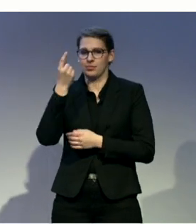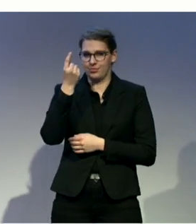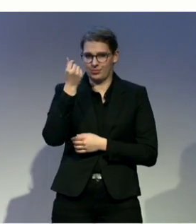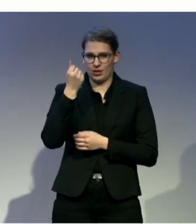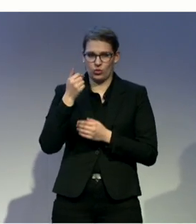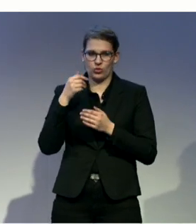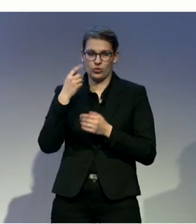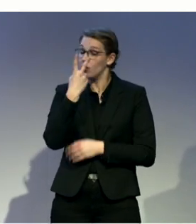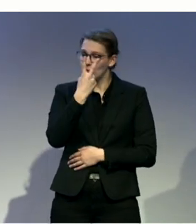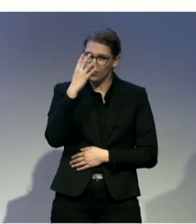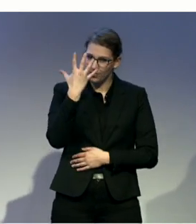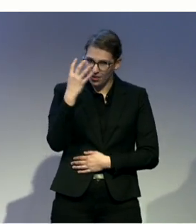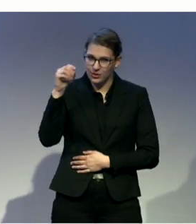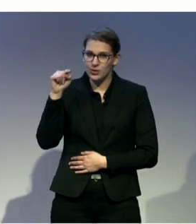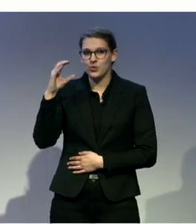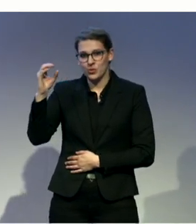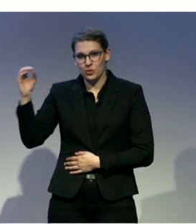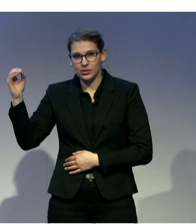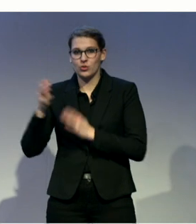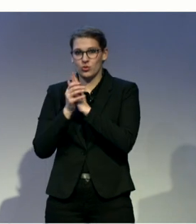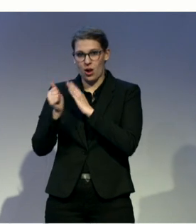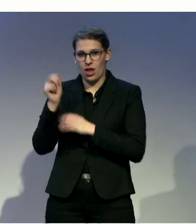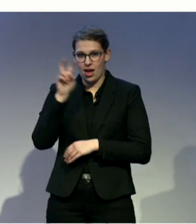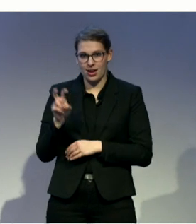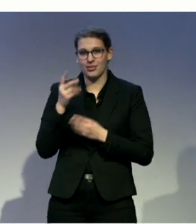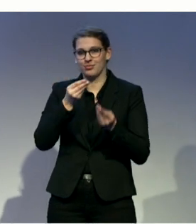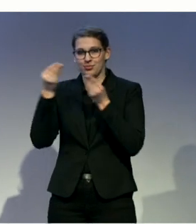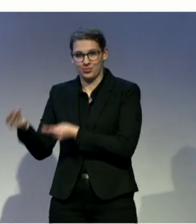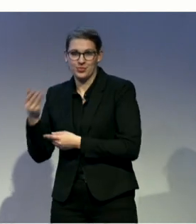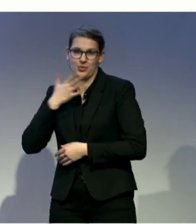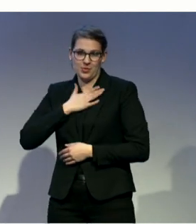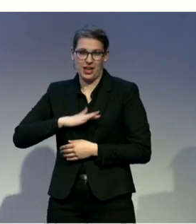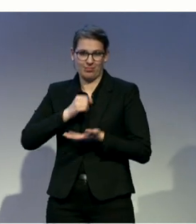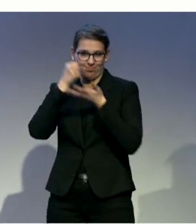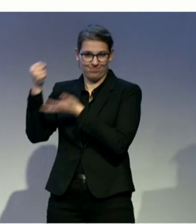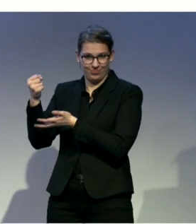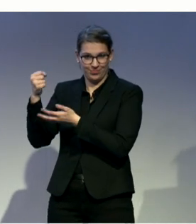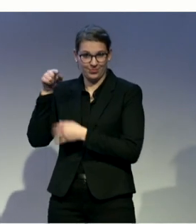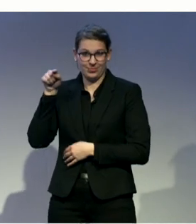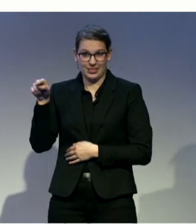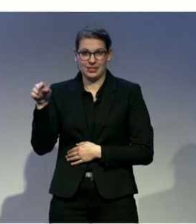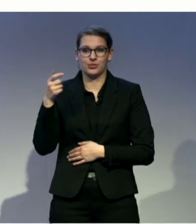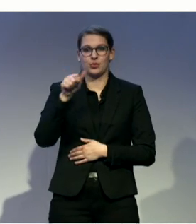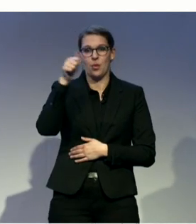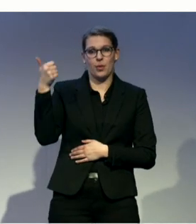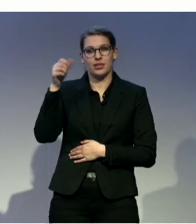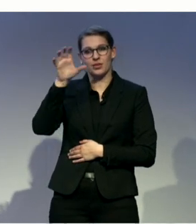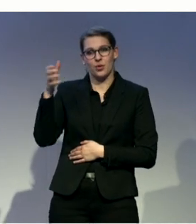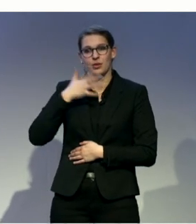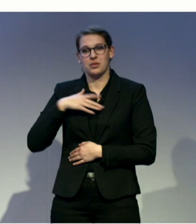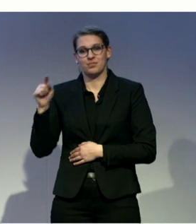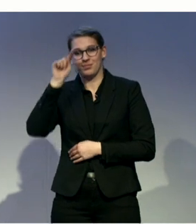to Austria. So welcome to Kazakhstan, take our experience, and we will be friends with you, my Austrian